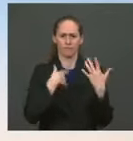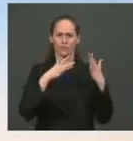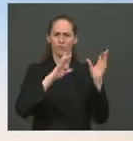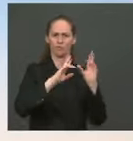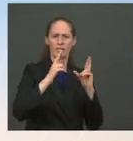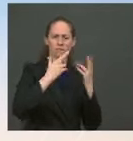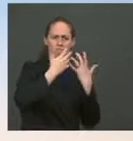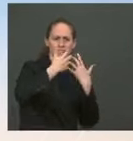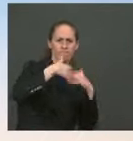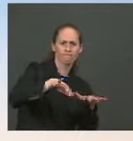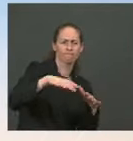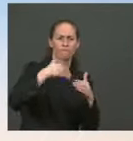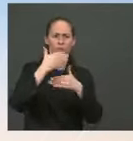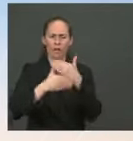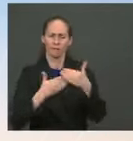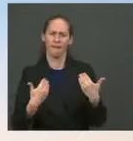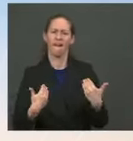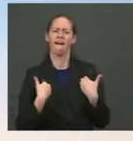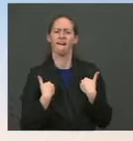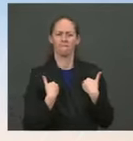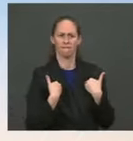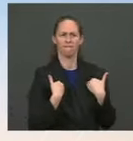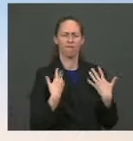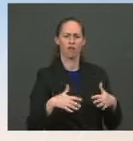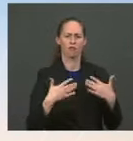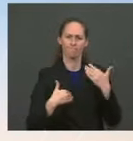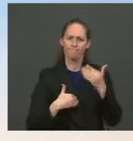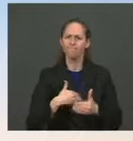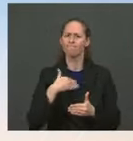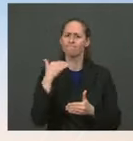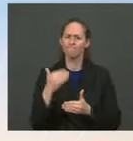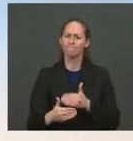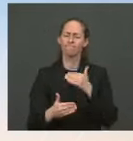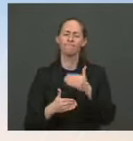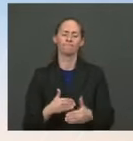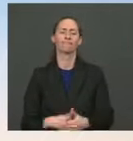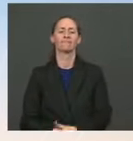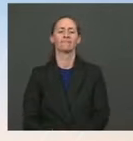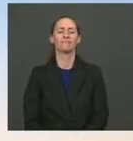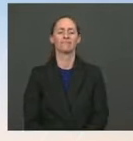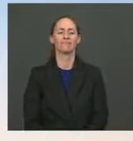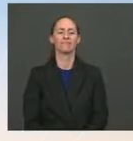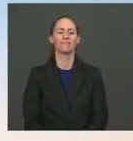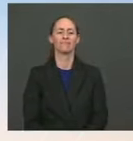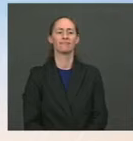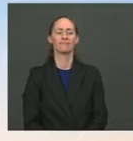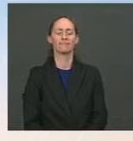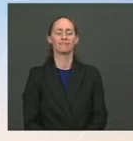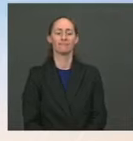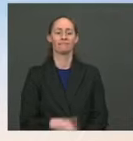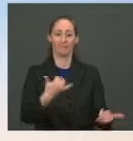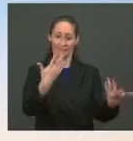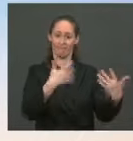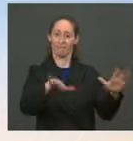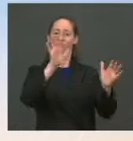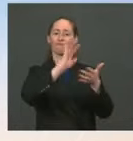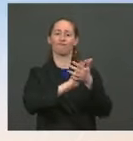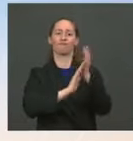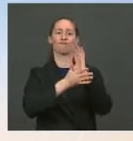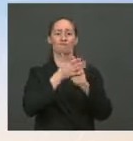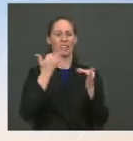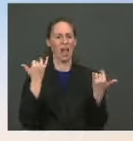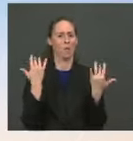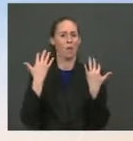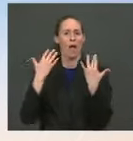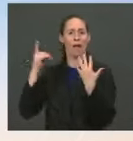process that was happening. And now we're in a place where we're going to sign, the president's going to sign this legislation soon